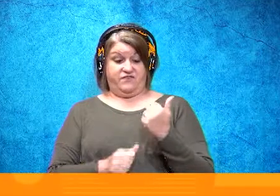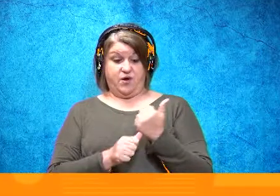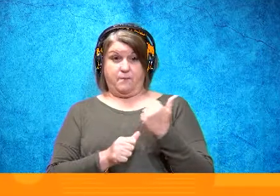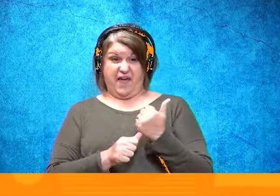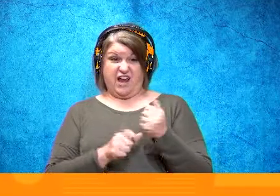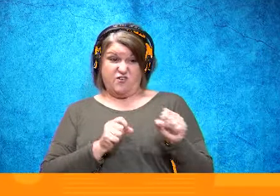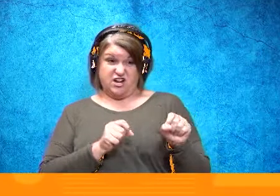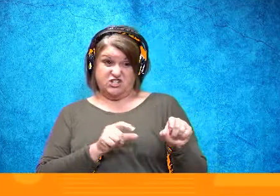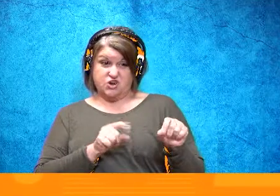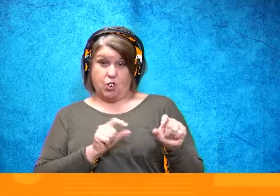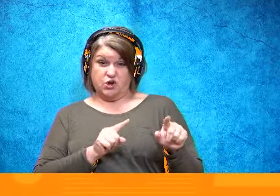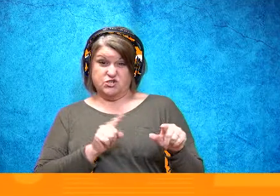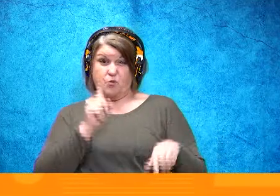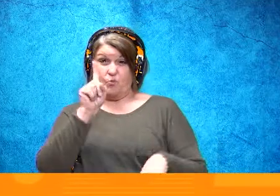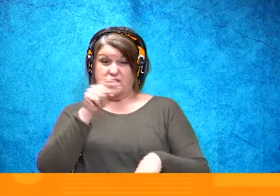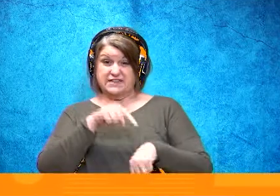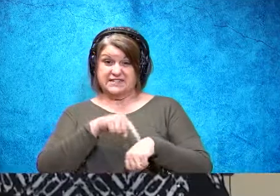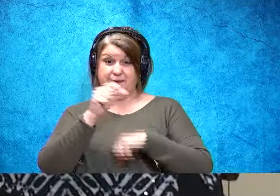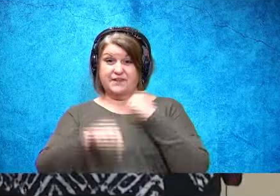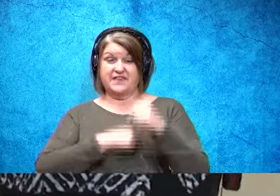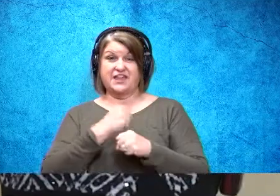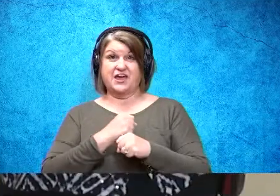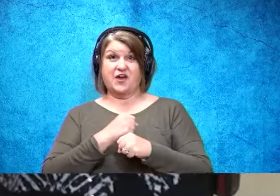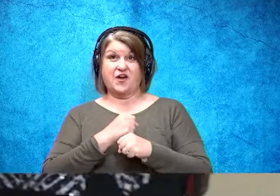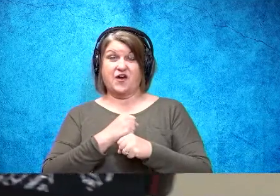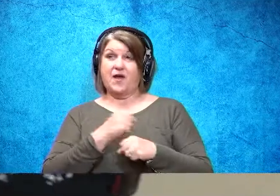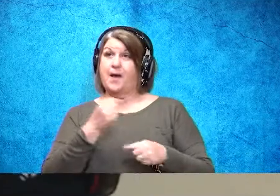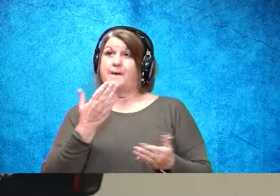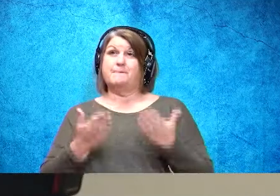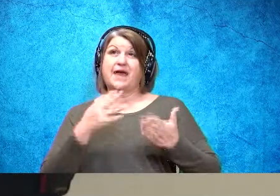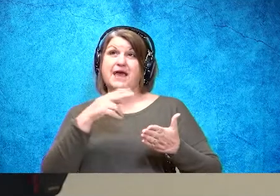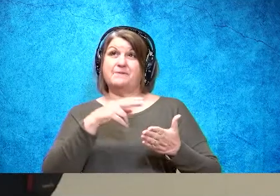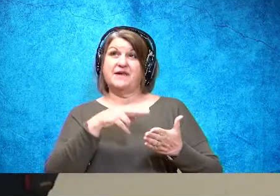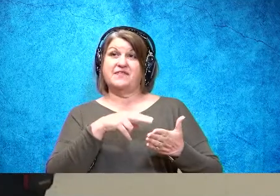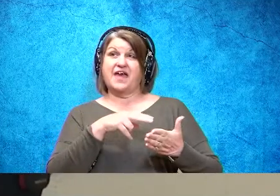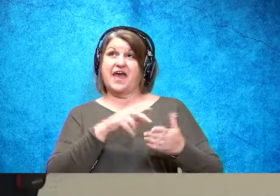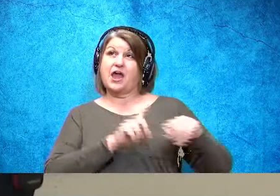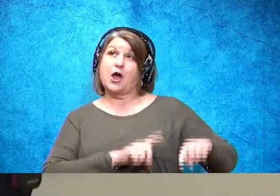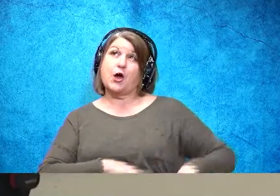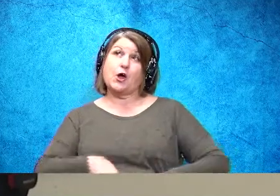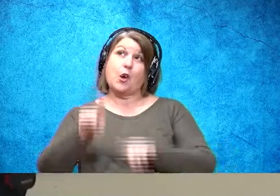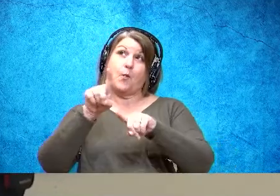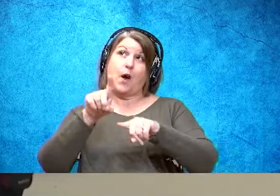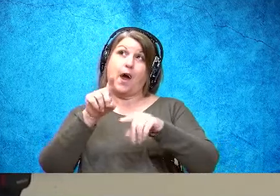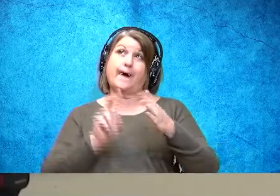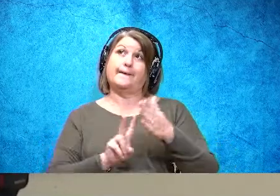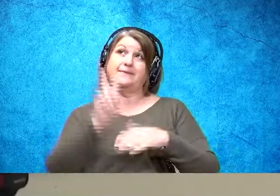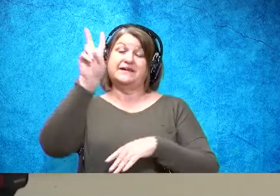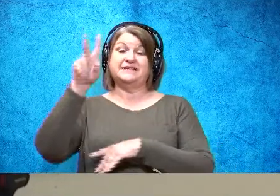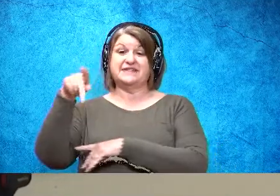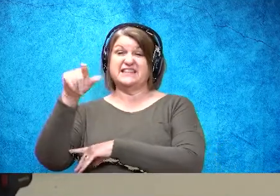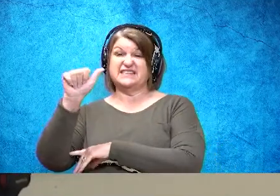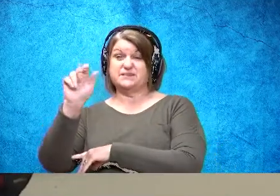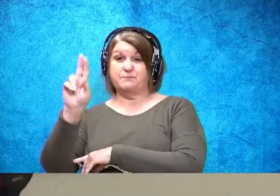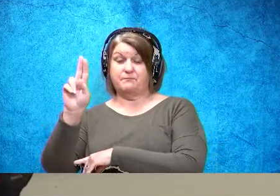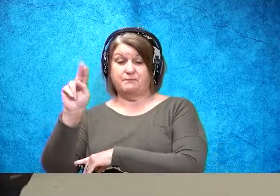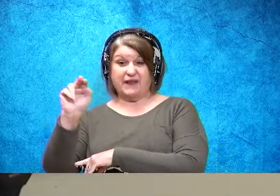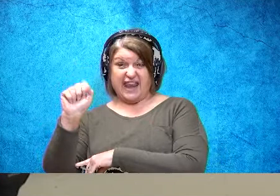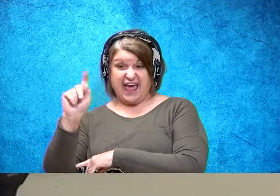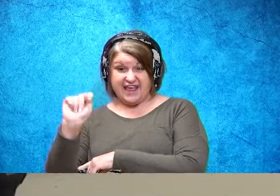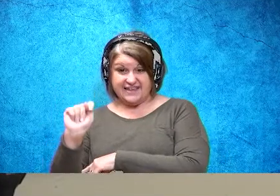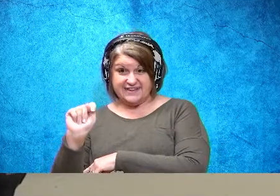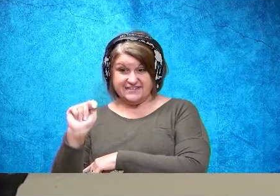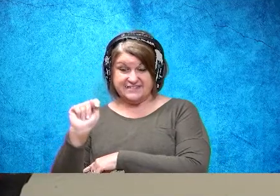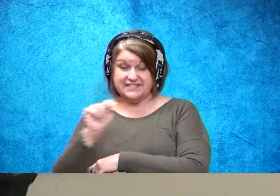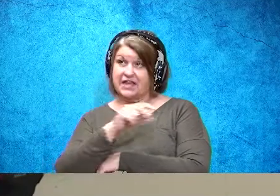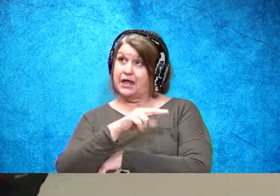charge their battery, they go to this planet, and this is where all the robots go. So draw this little curved line if you want your robot to go